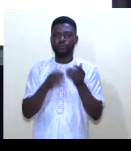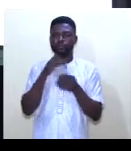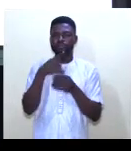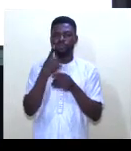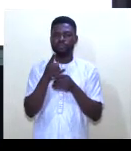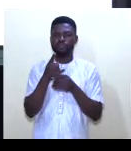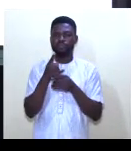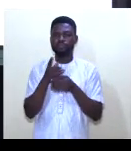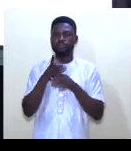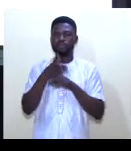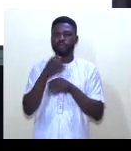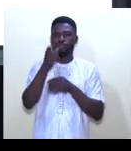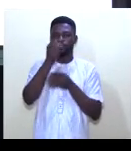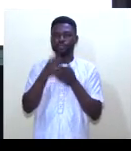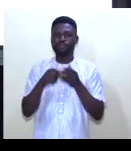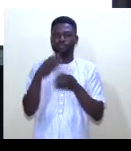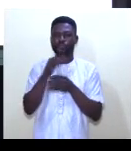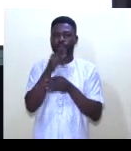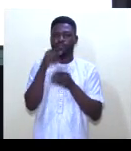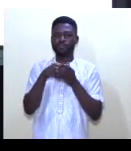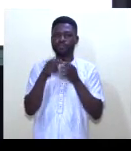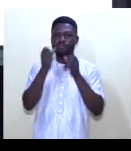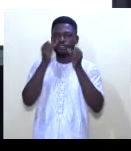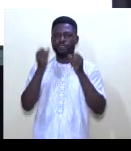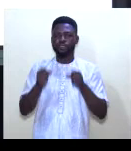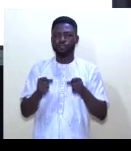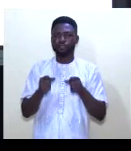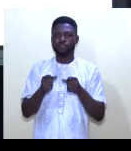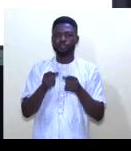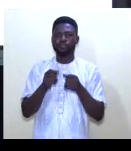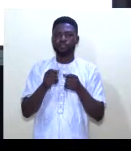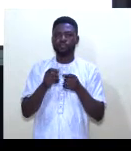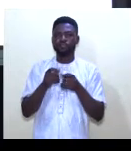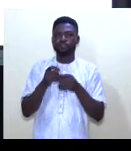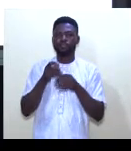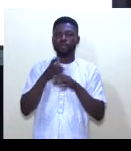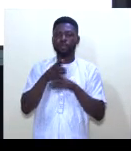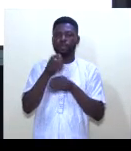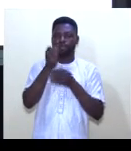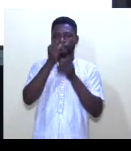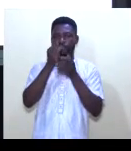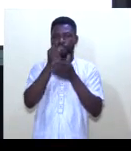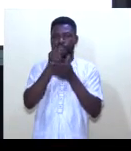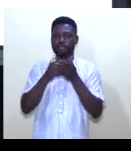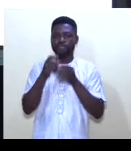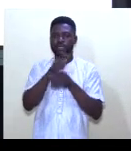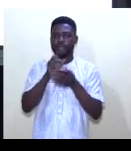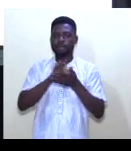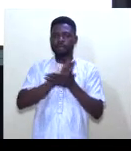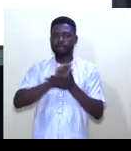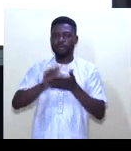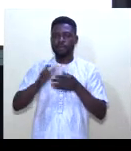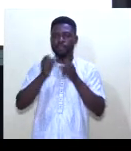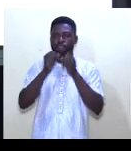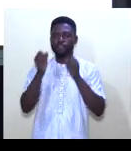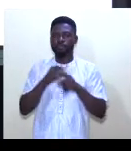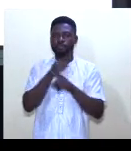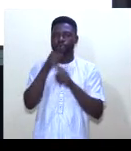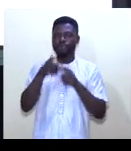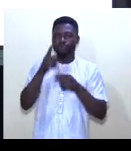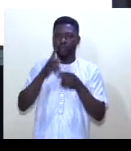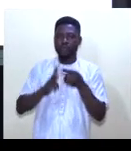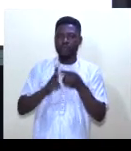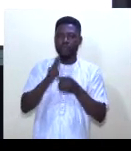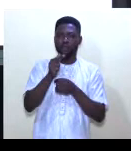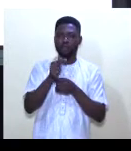What is the cross section of this shape? Don't forget that the cross section is the shape you get, the plane shape that you get when